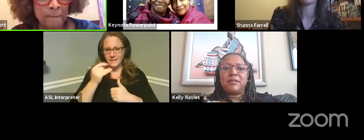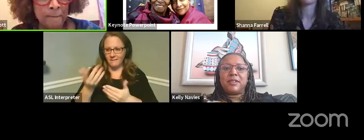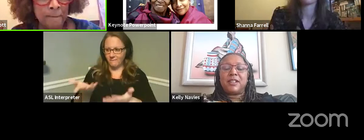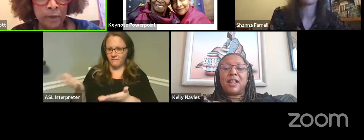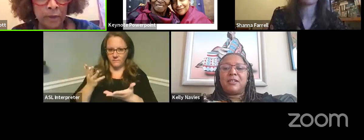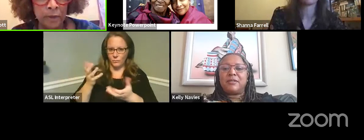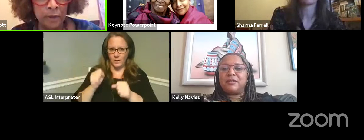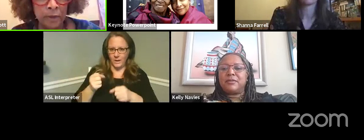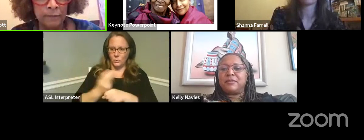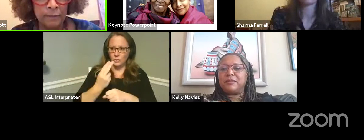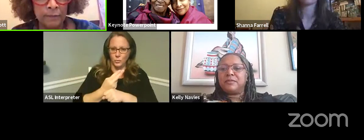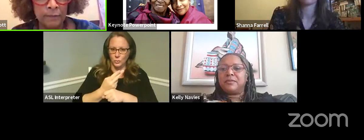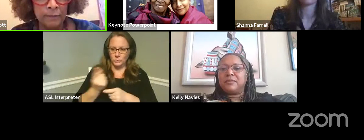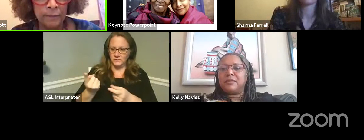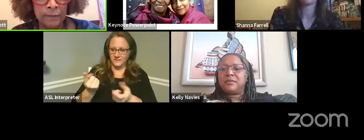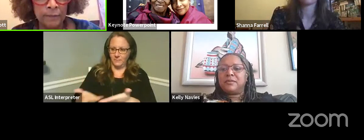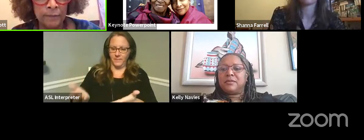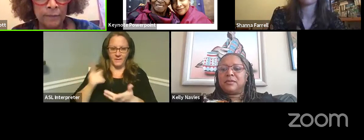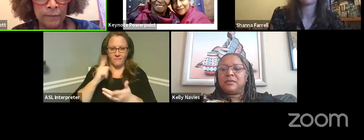of meerschaum pipes from him.